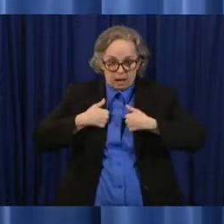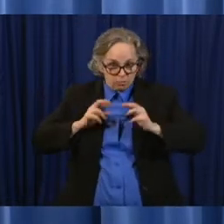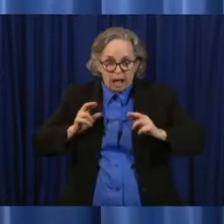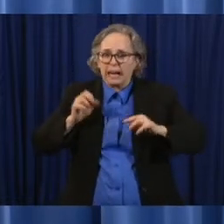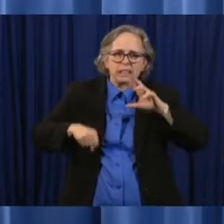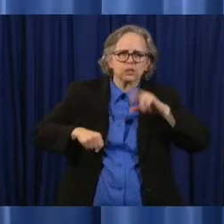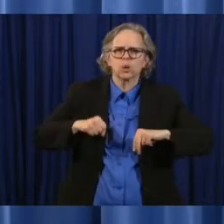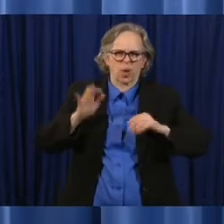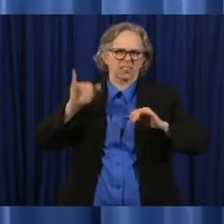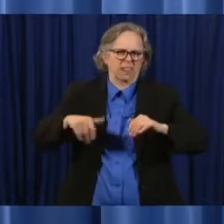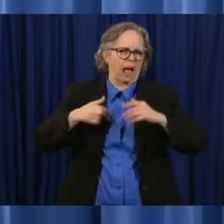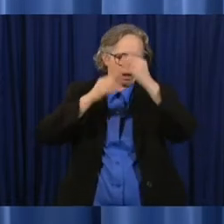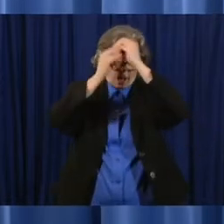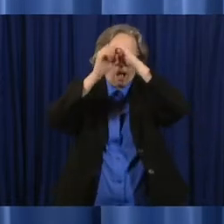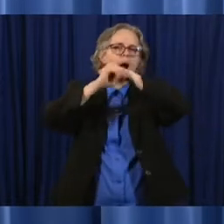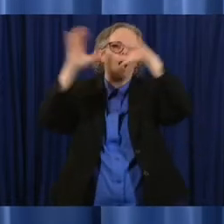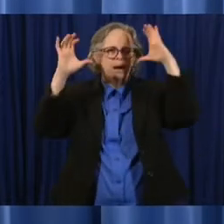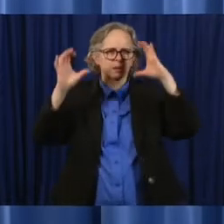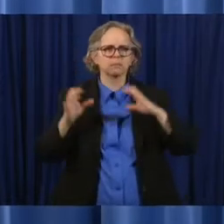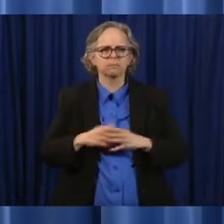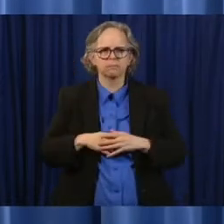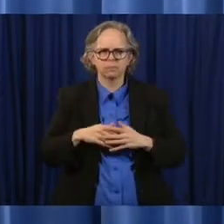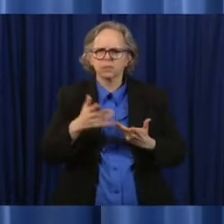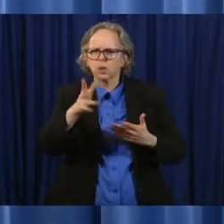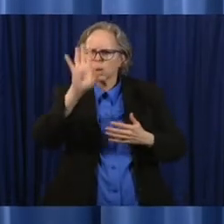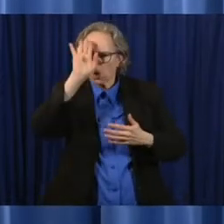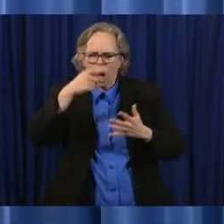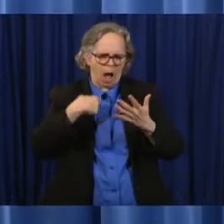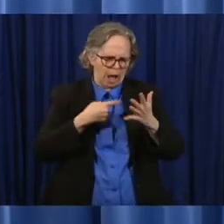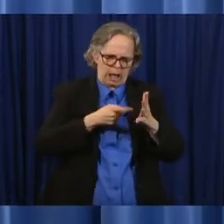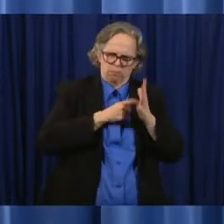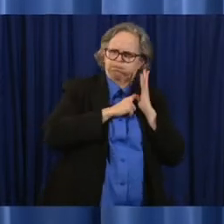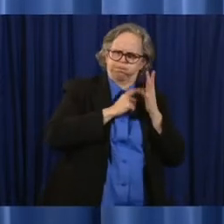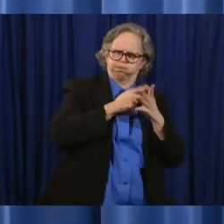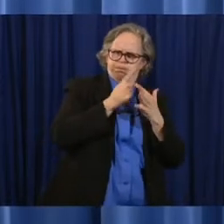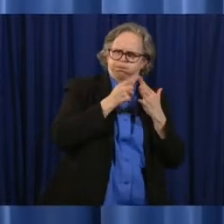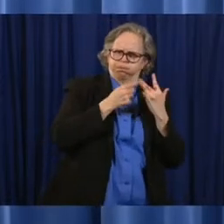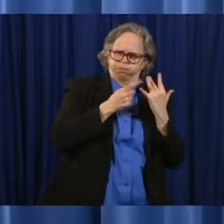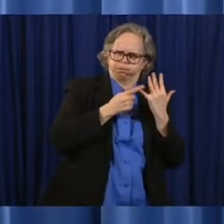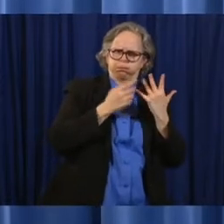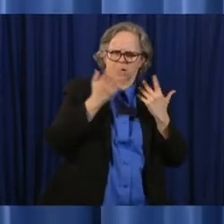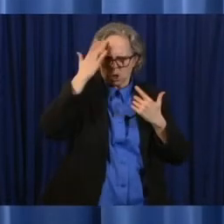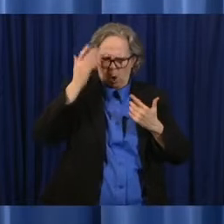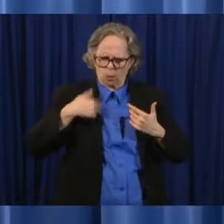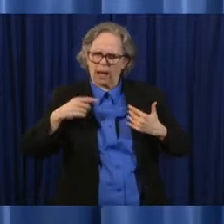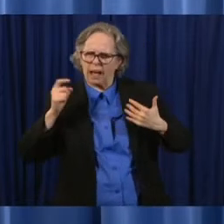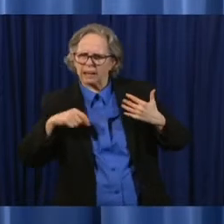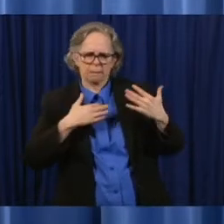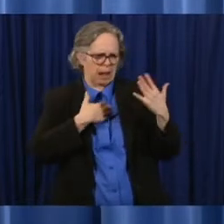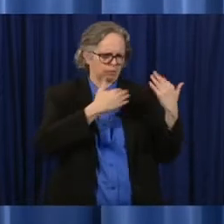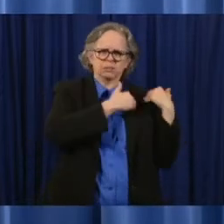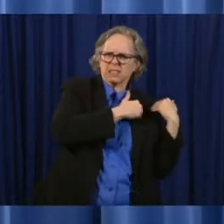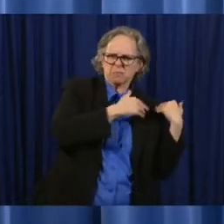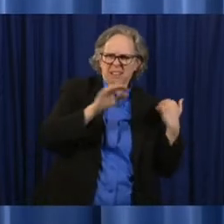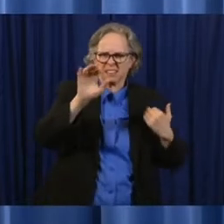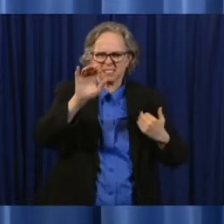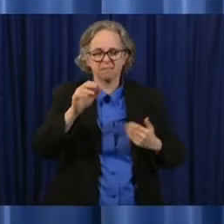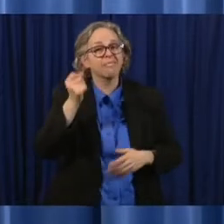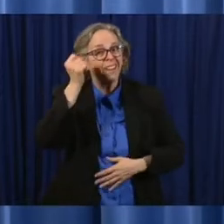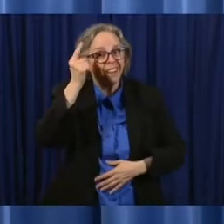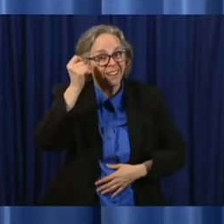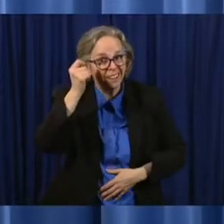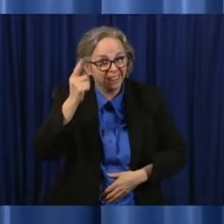do what we ask them to do. And in that sense, it is kind of a bargain.